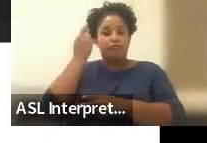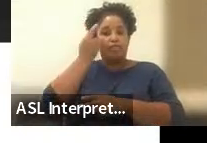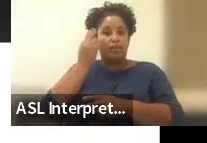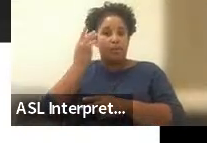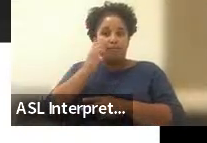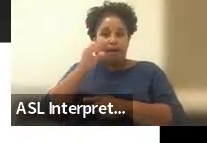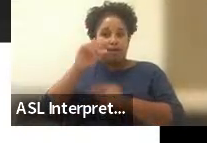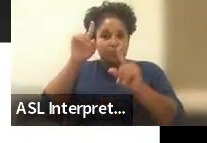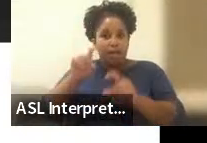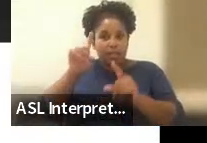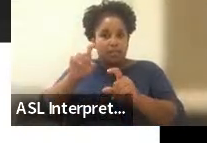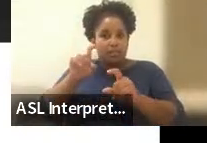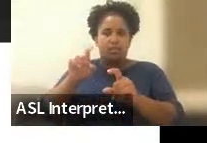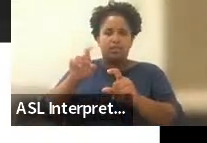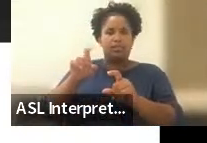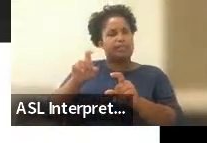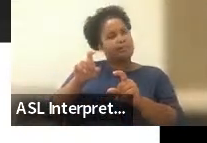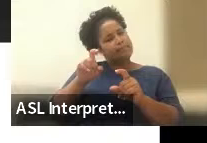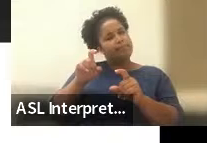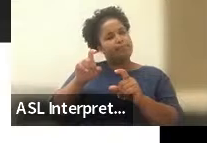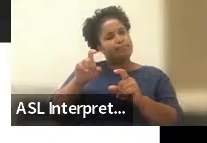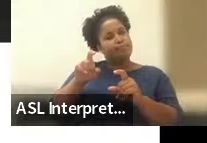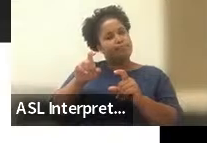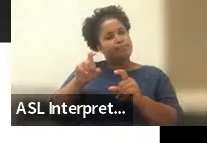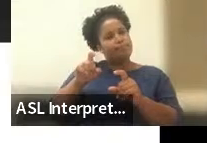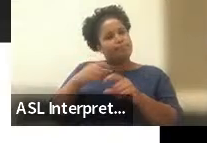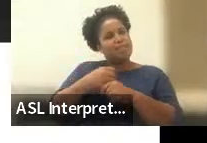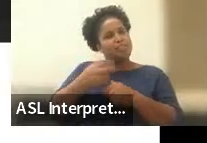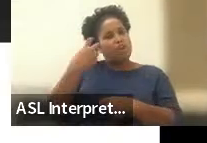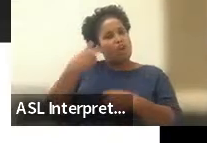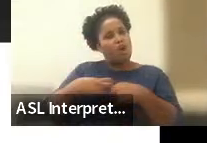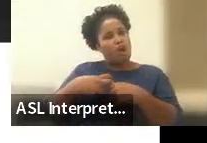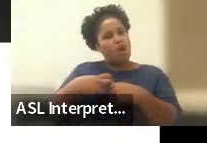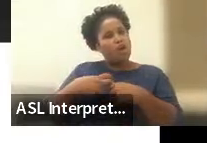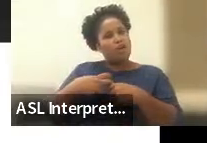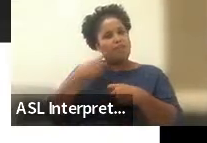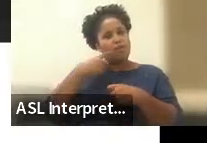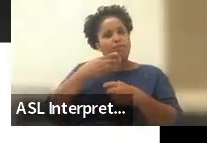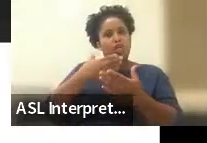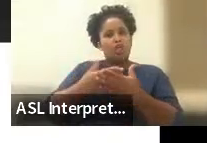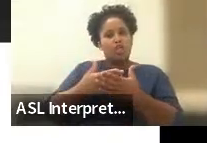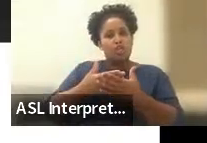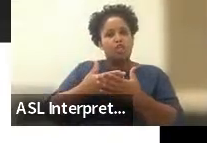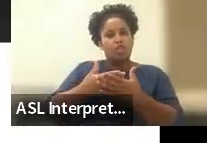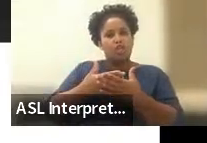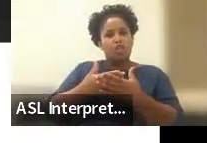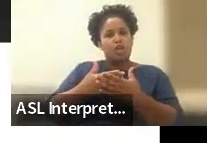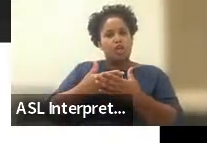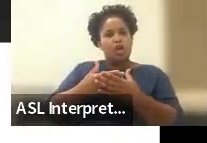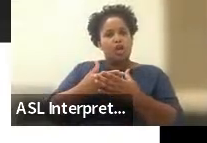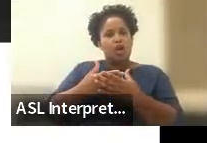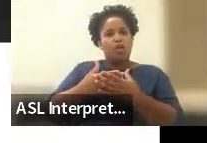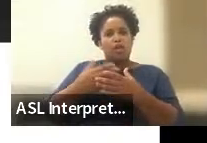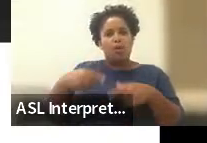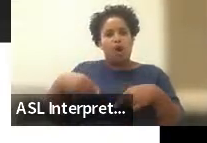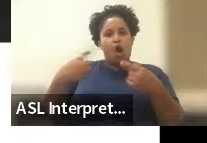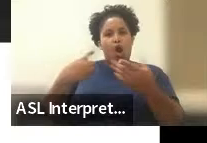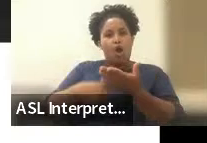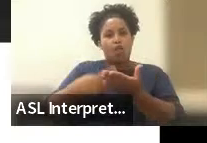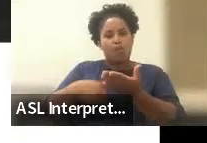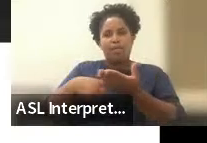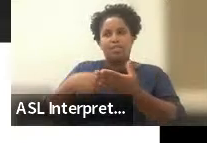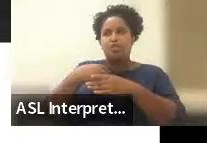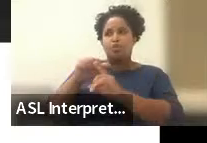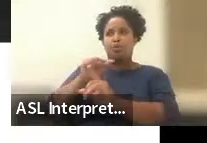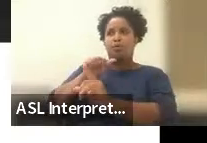to test. It makes it, I think, hard to have it be a cogent argument to convince people to get vaccinated. Yeah, I mean,